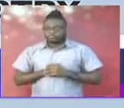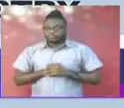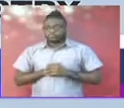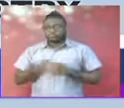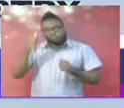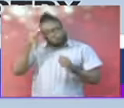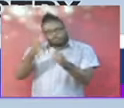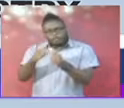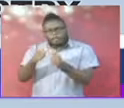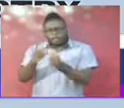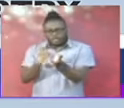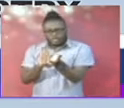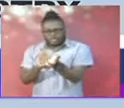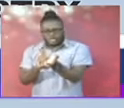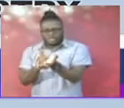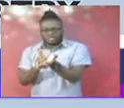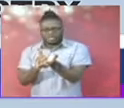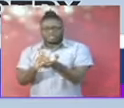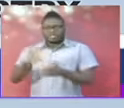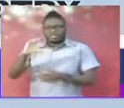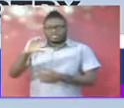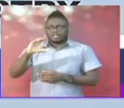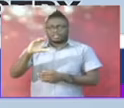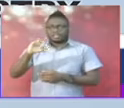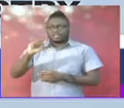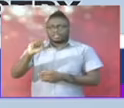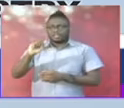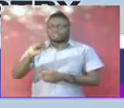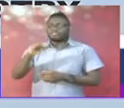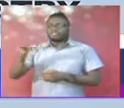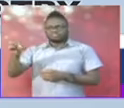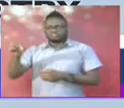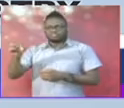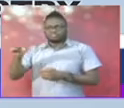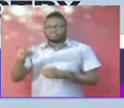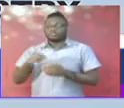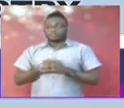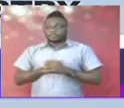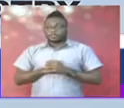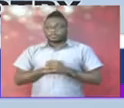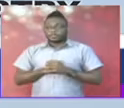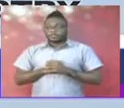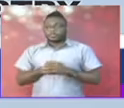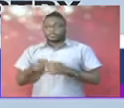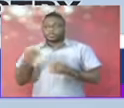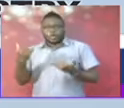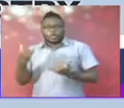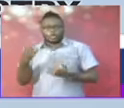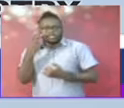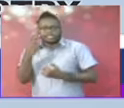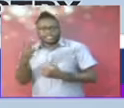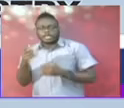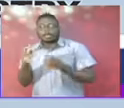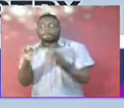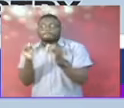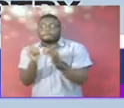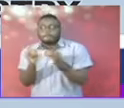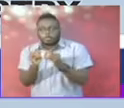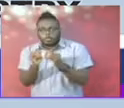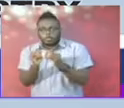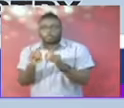we are finding is, of course, the P1 variant seems to be the most dominant variant in the country at this point in time that we are picking up, which is the Brazilian